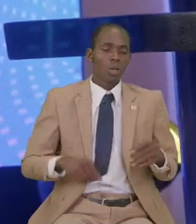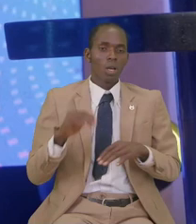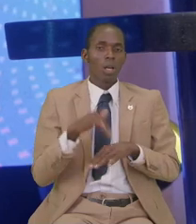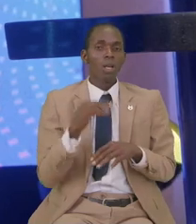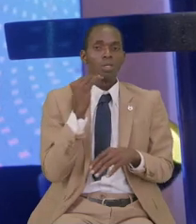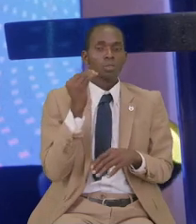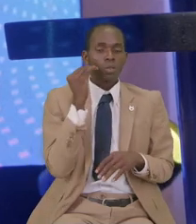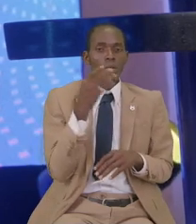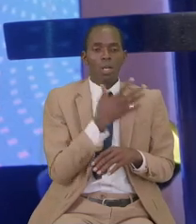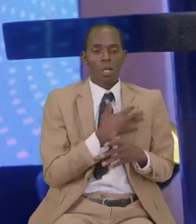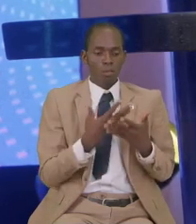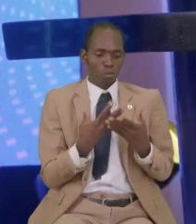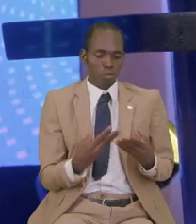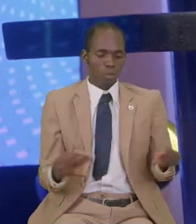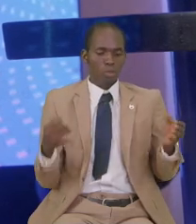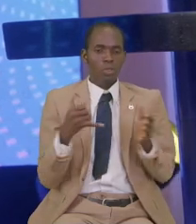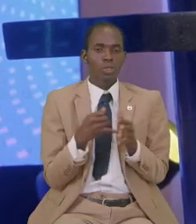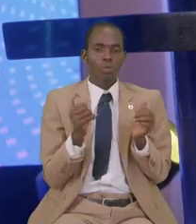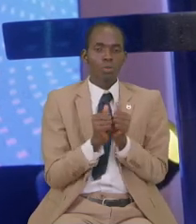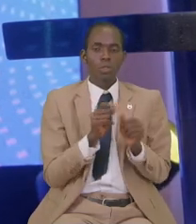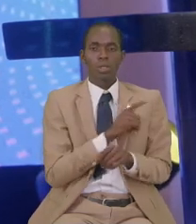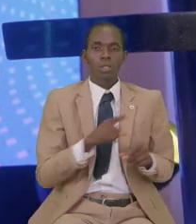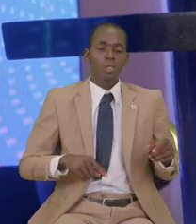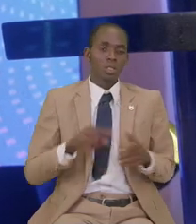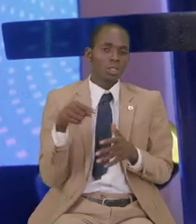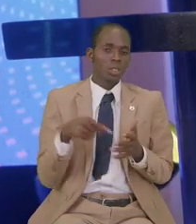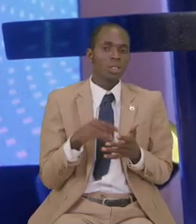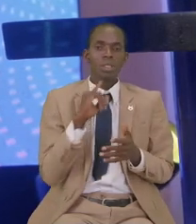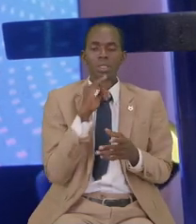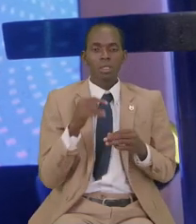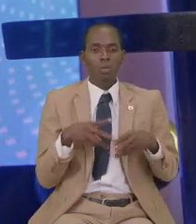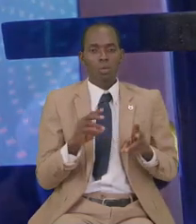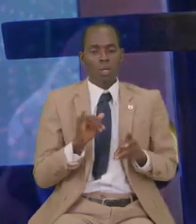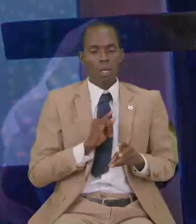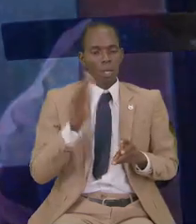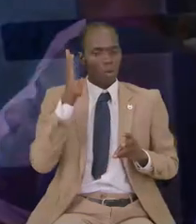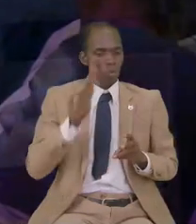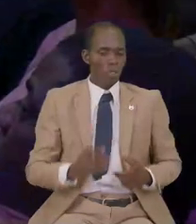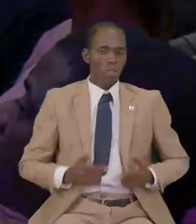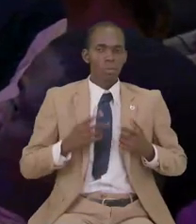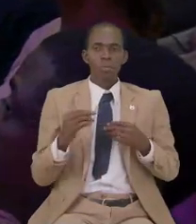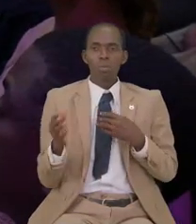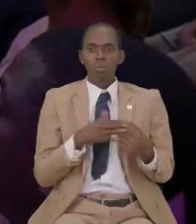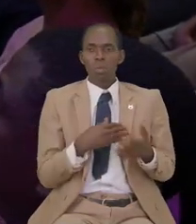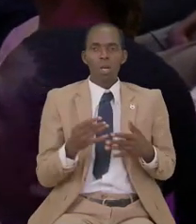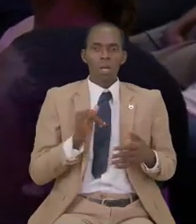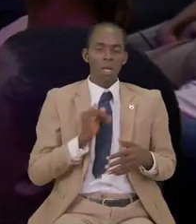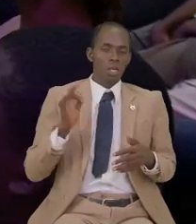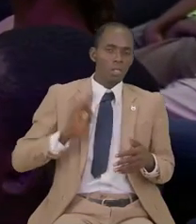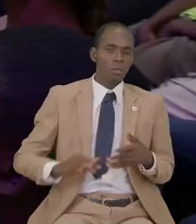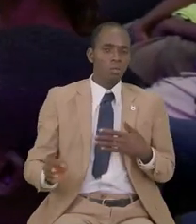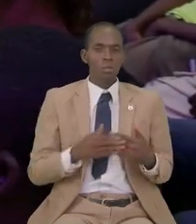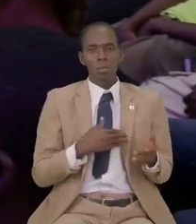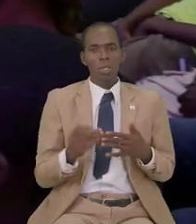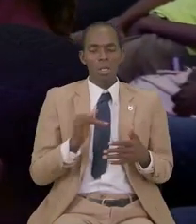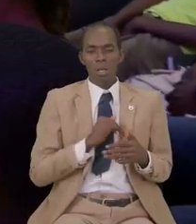you settle it with the Lord, this is the way I'm going to live. Whatever I gain,